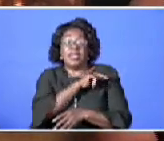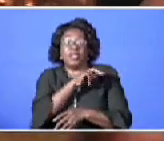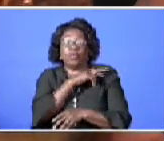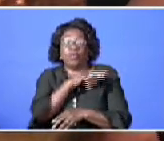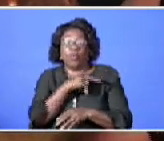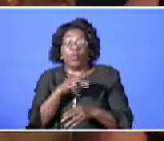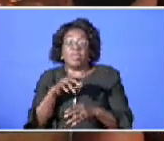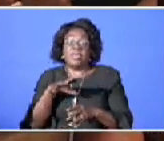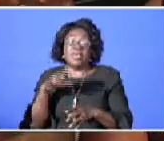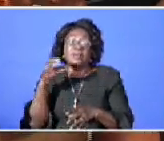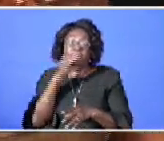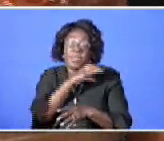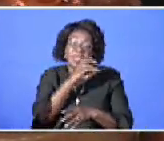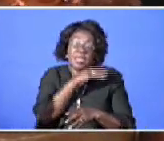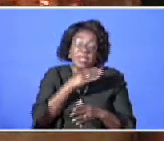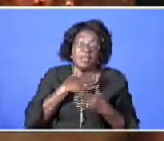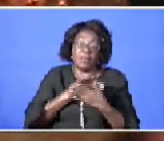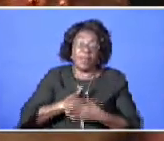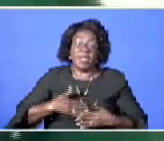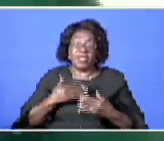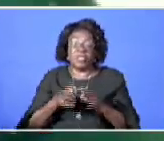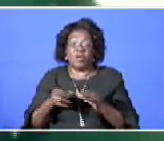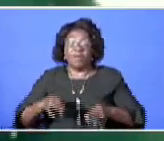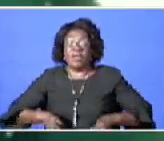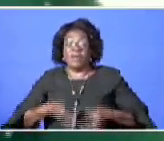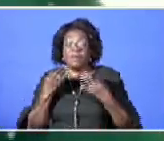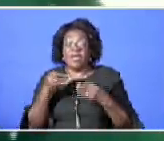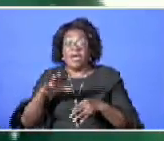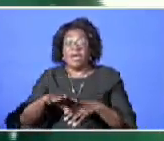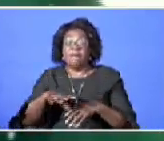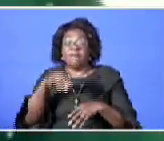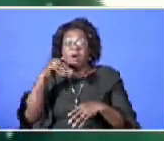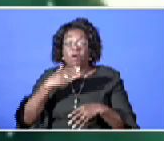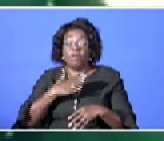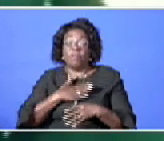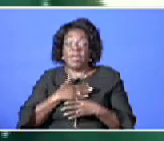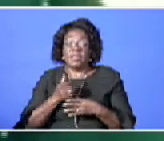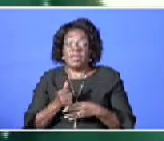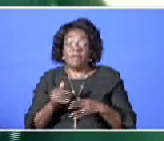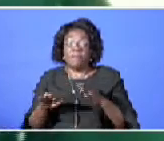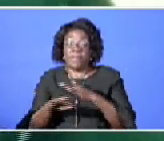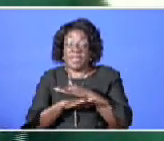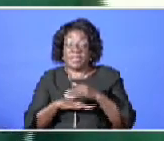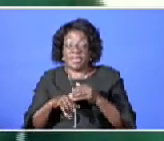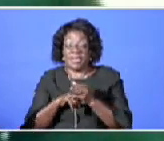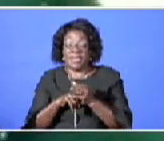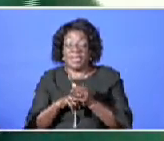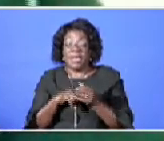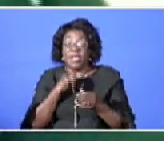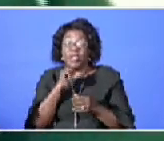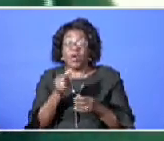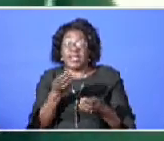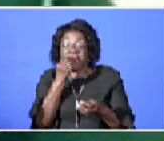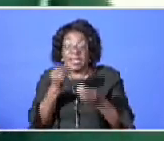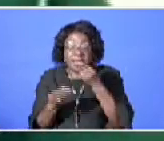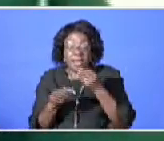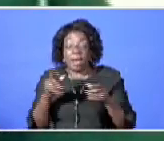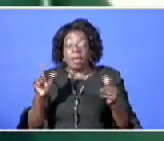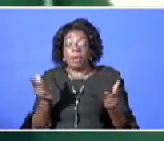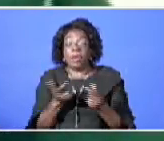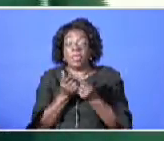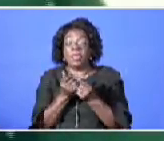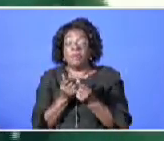the pleasures of life we took for granted. I found myself basically snacking a lot